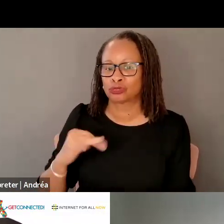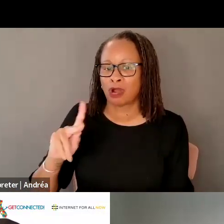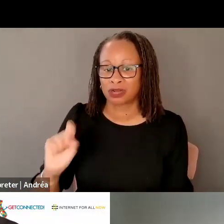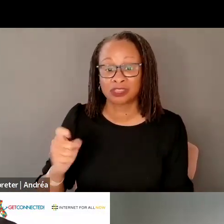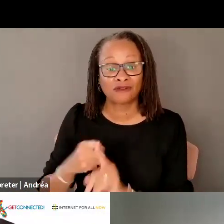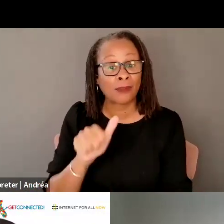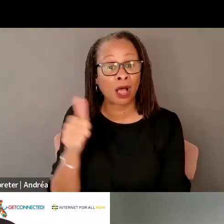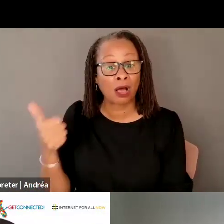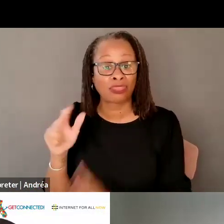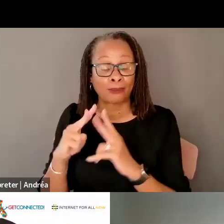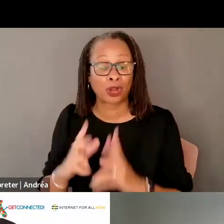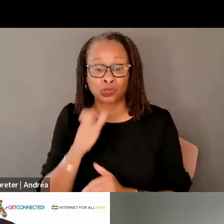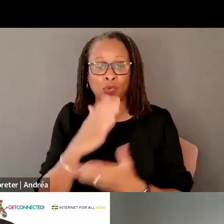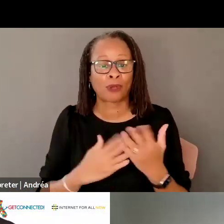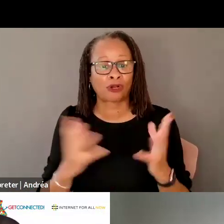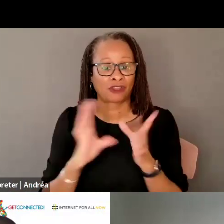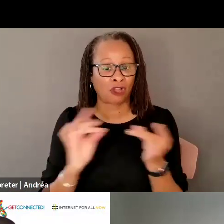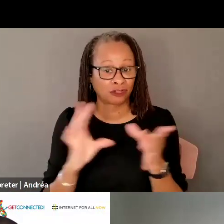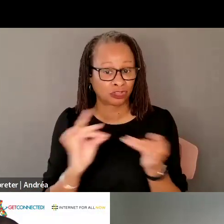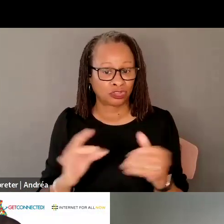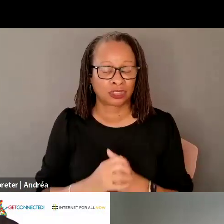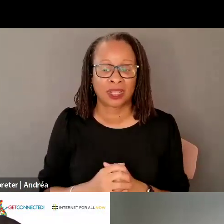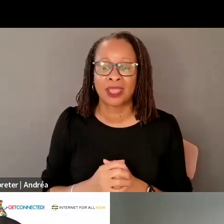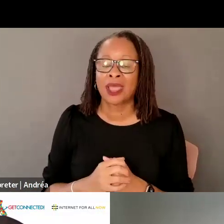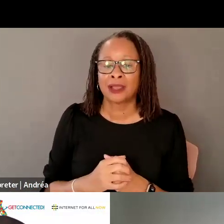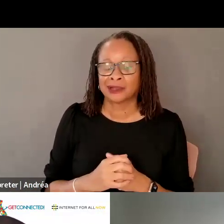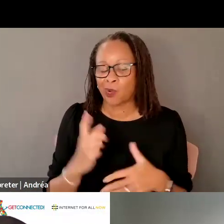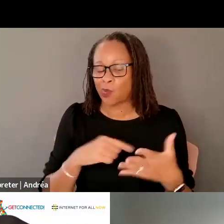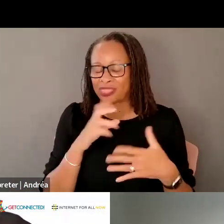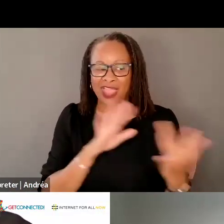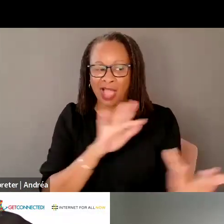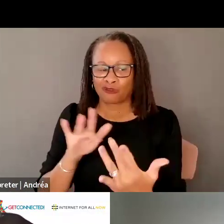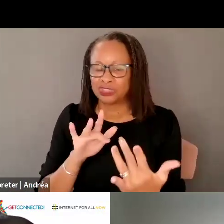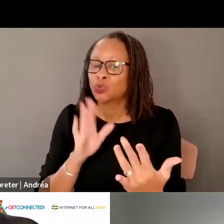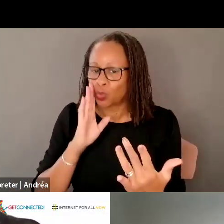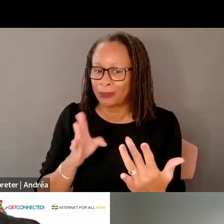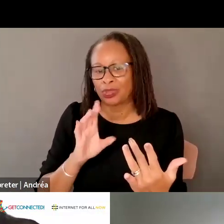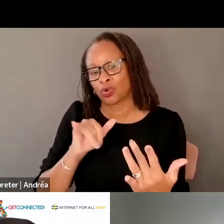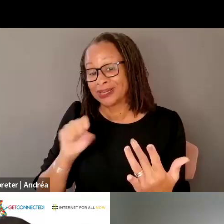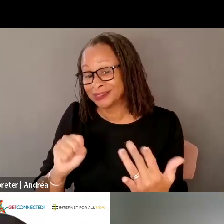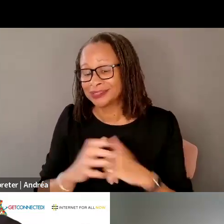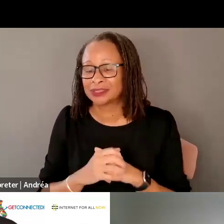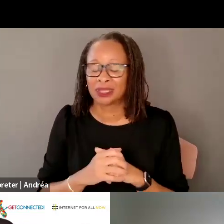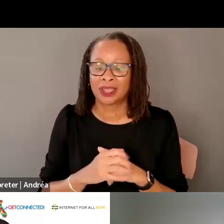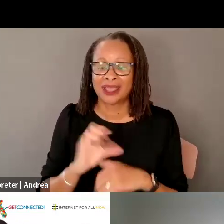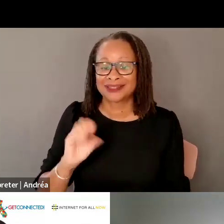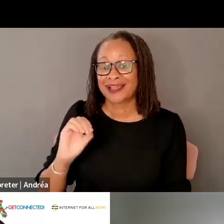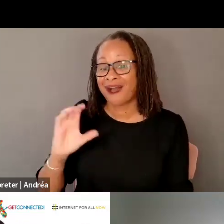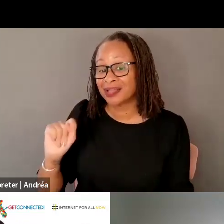partners who are part of this conversation as to what the outreach is. As Scott